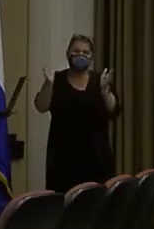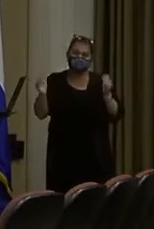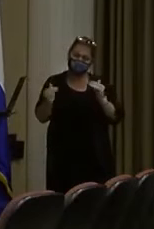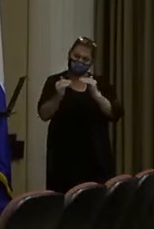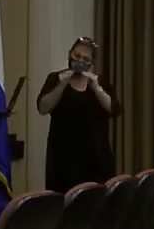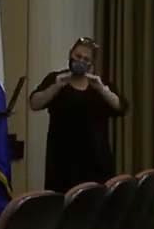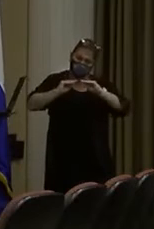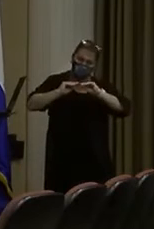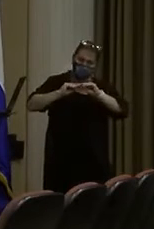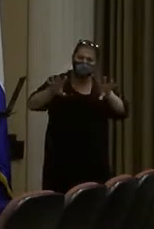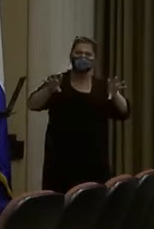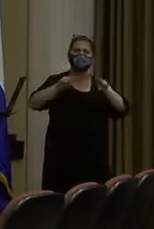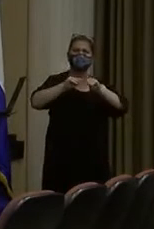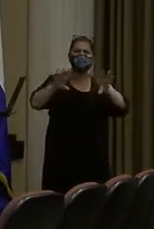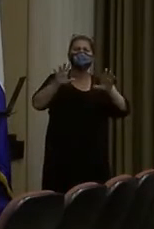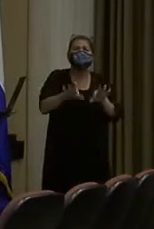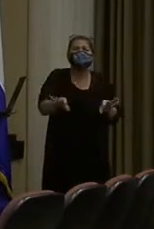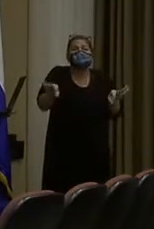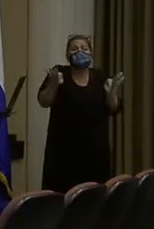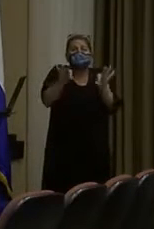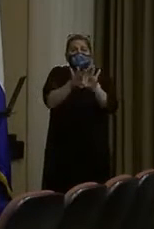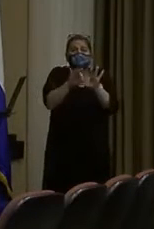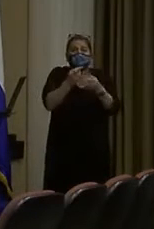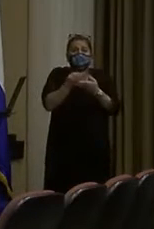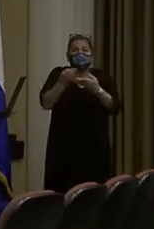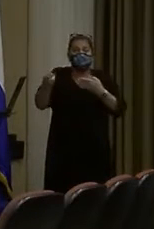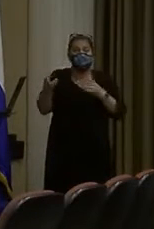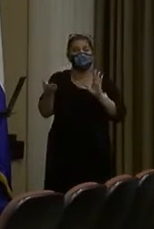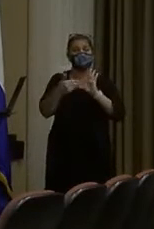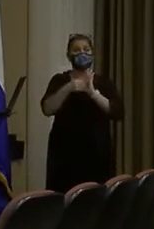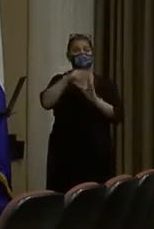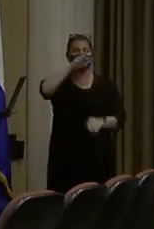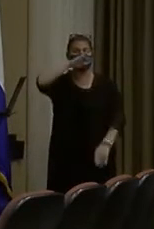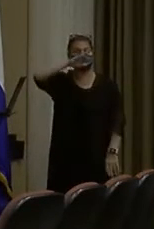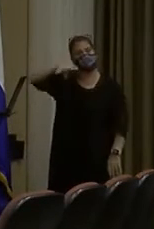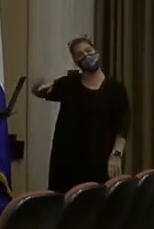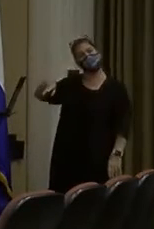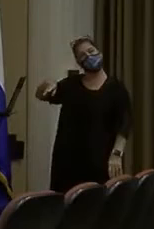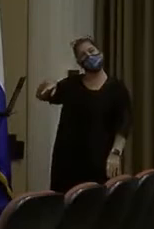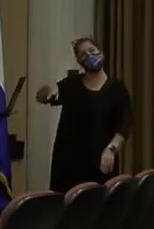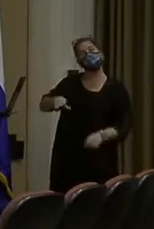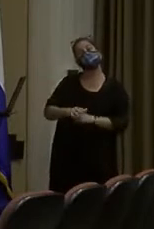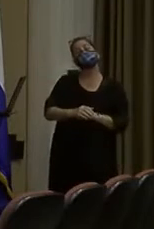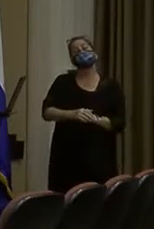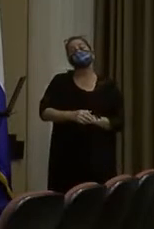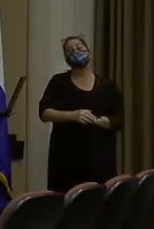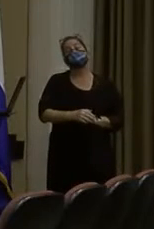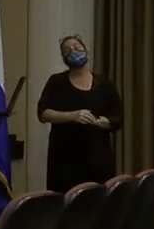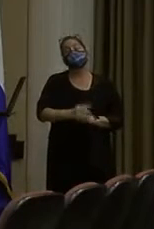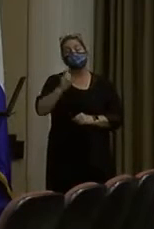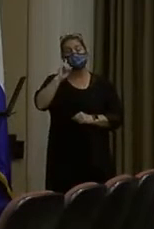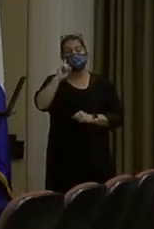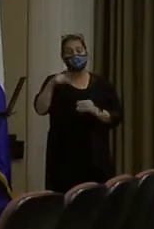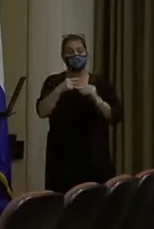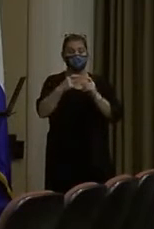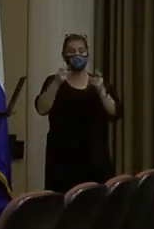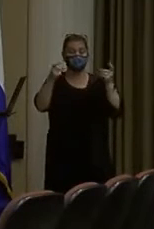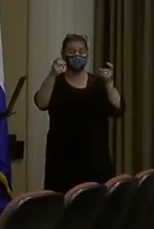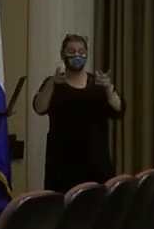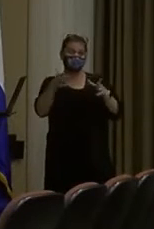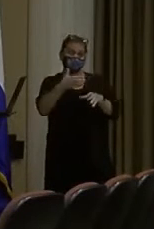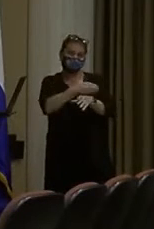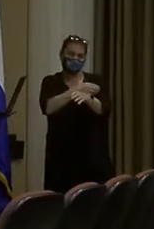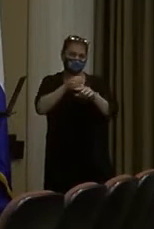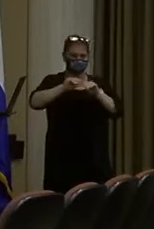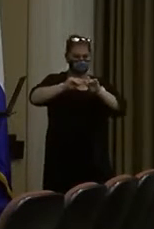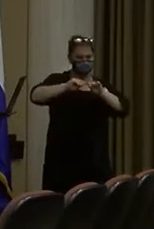equitable distribution of these critical resources, but again, ignored, right? Think about the administration of power